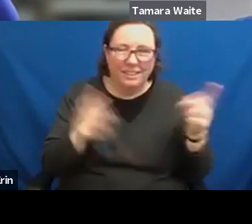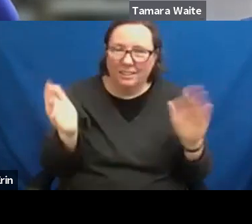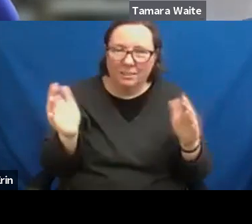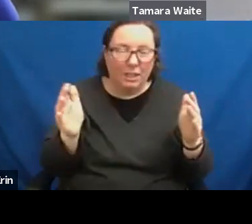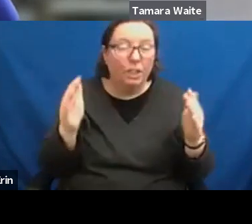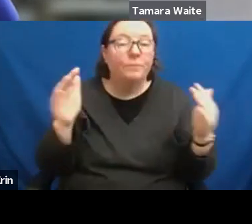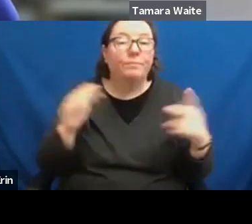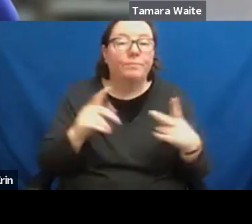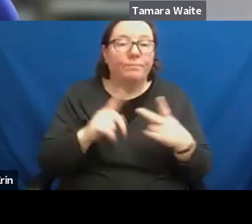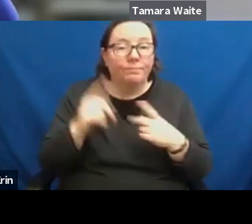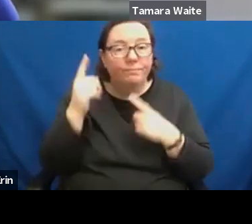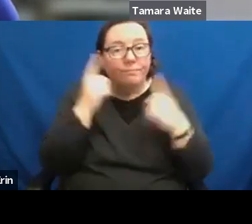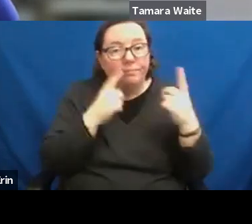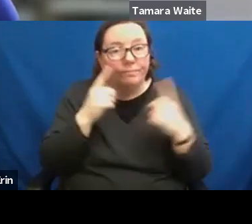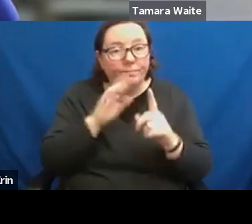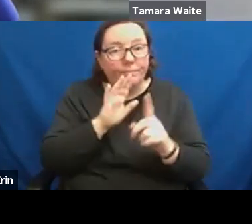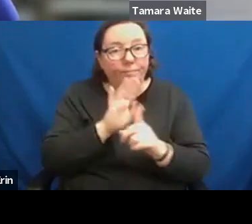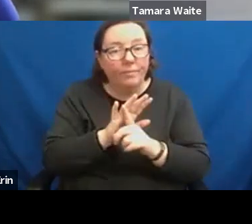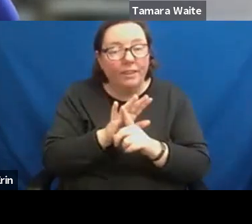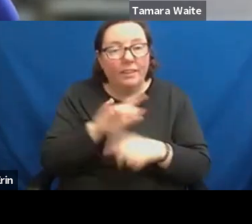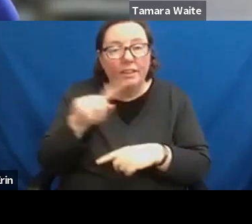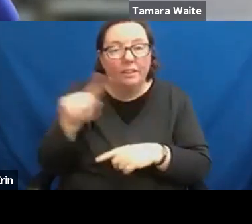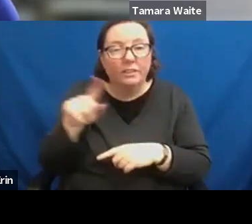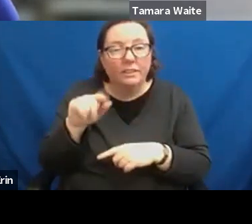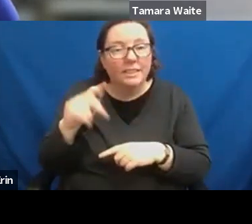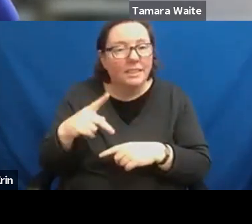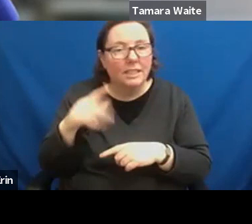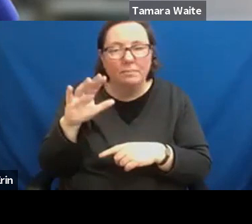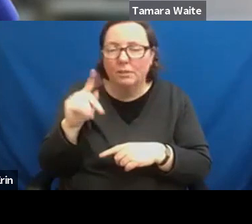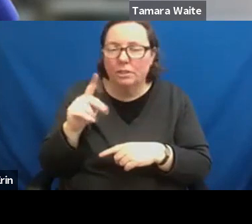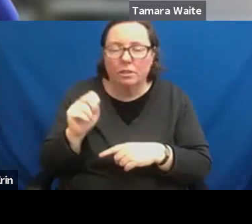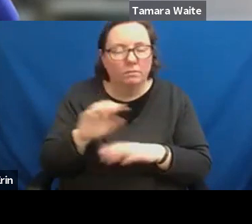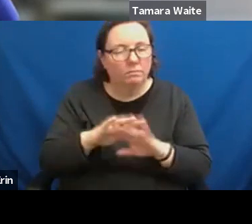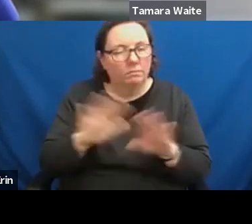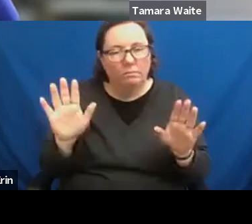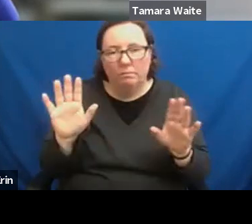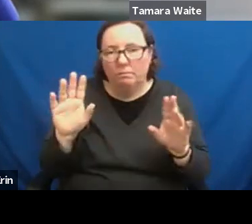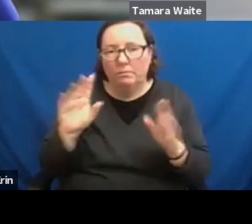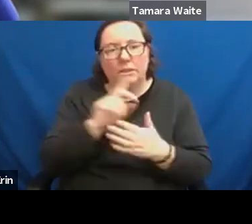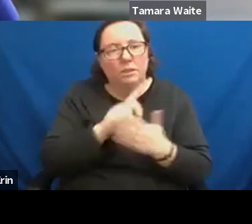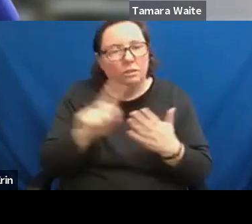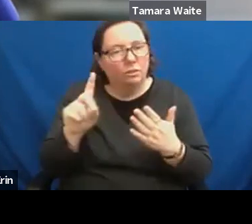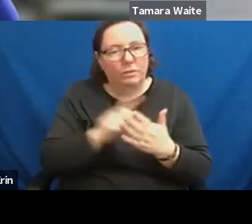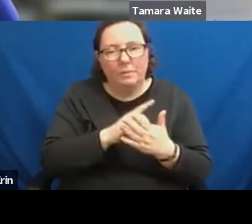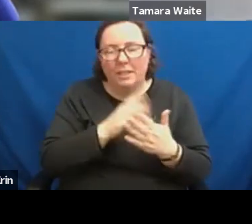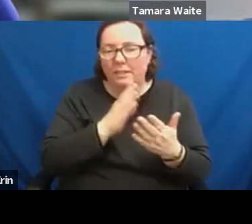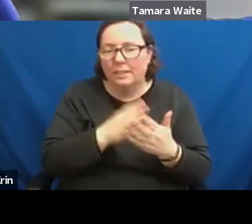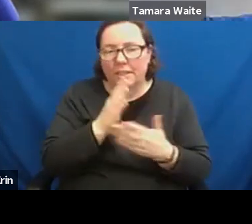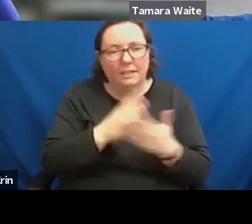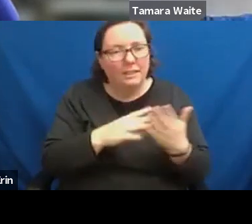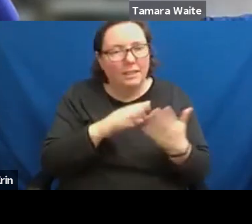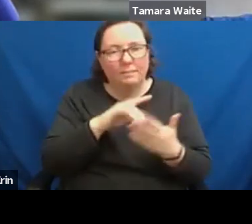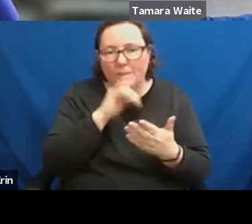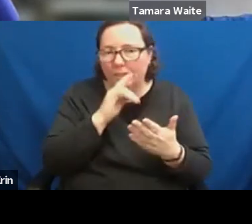considering applicants by zip code is discriminatory measure. Schools